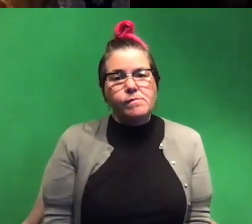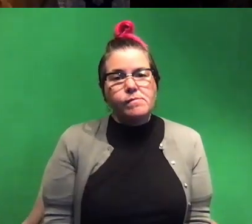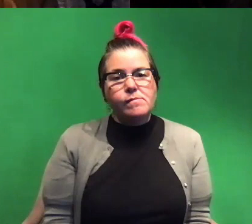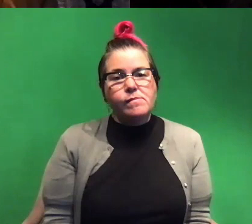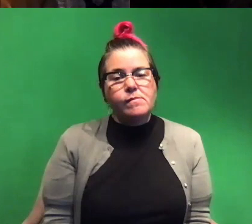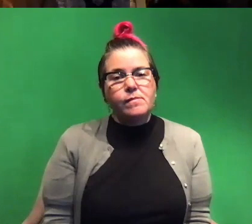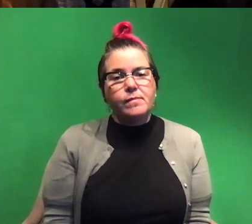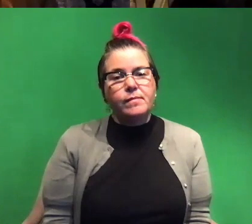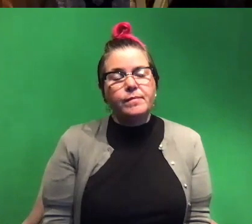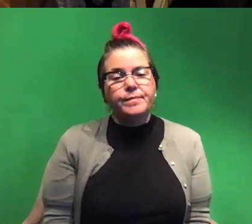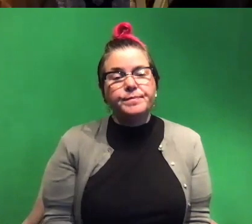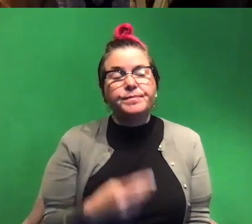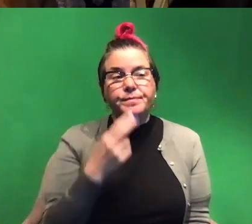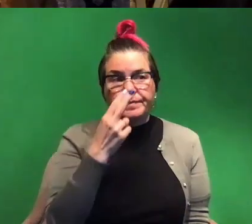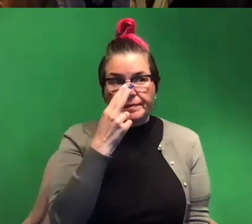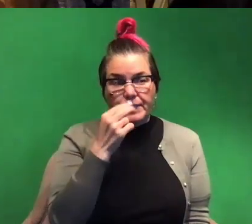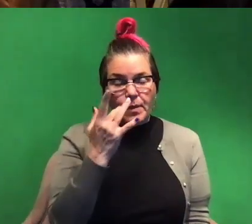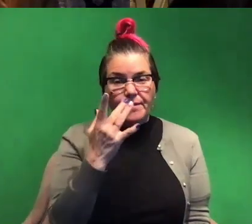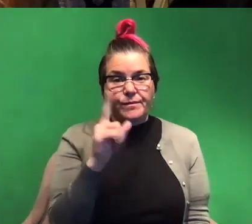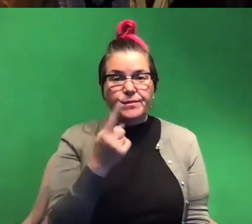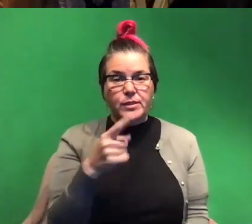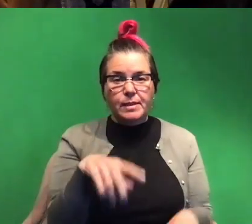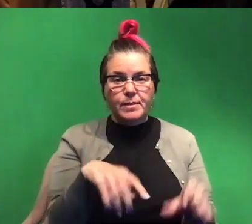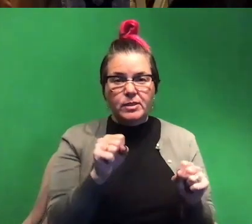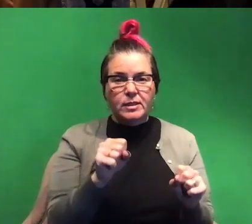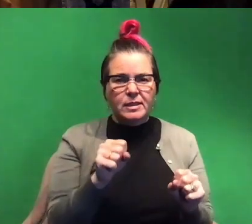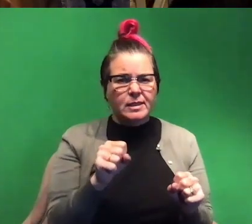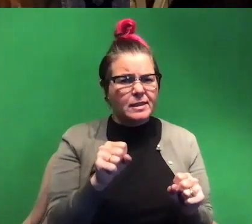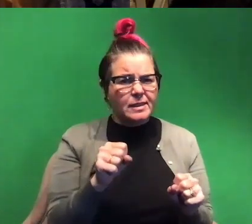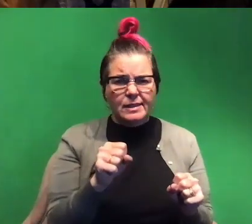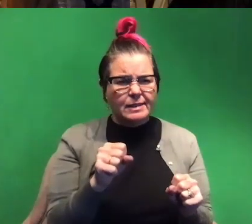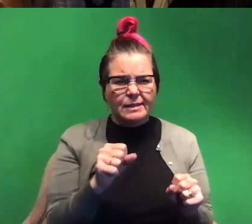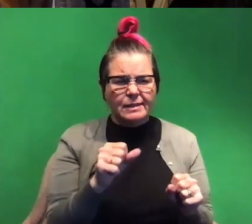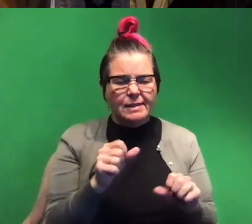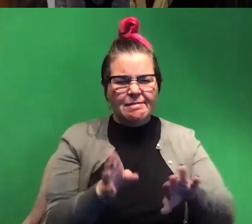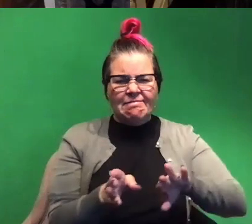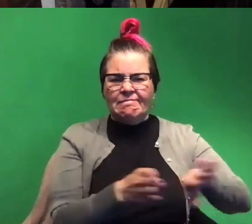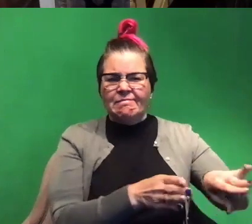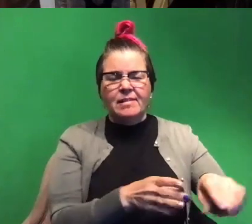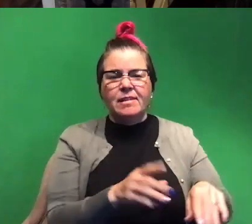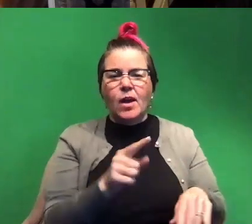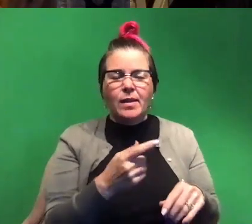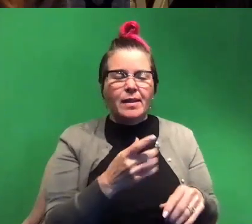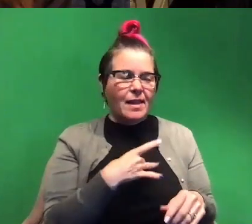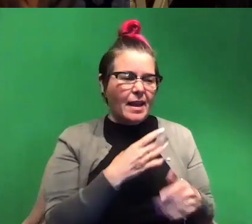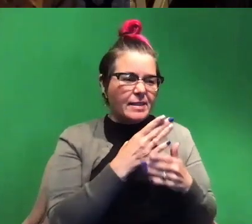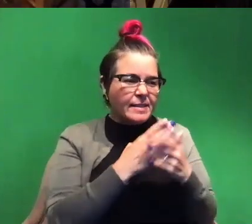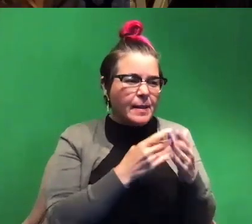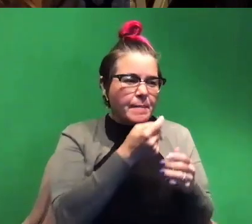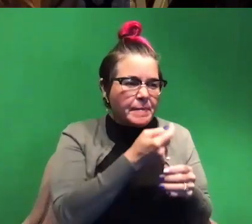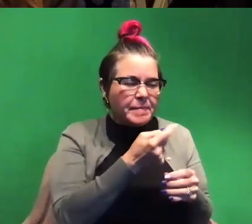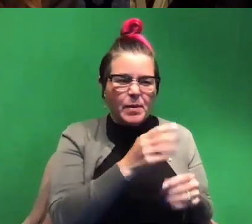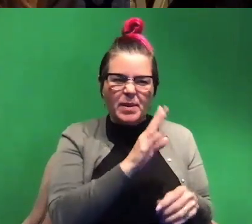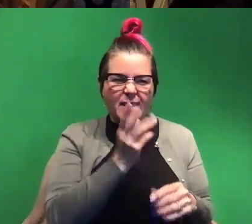it was so funny because the first time I took it, I was like, oh, I'm not going to do like this type. Like I only liked some parts of it, and I was like, oh, I'm never going to